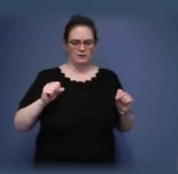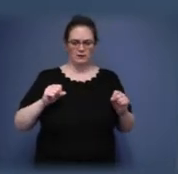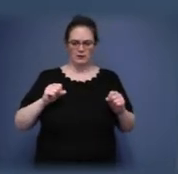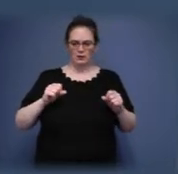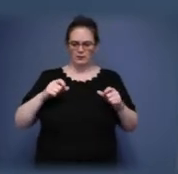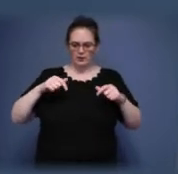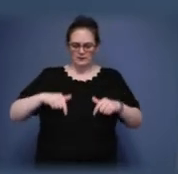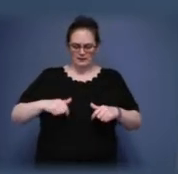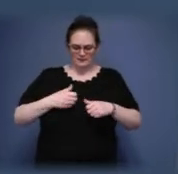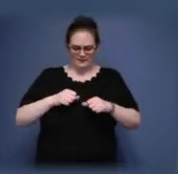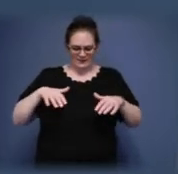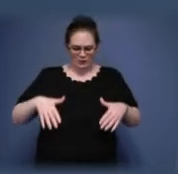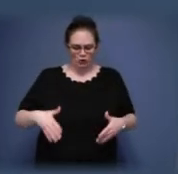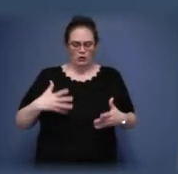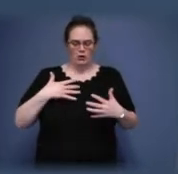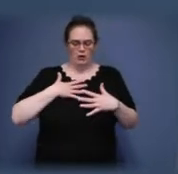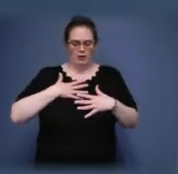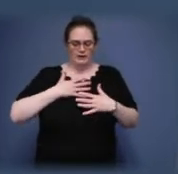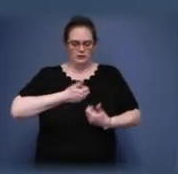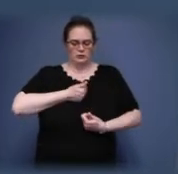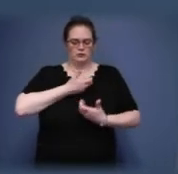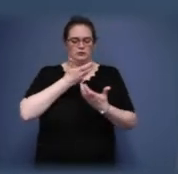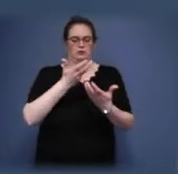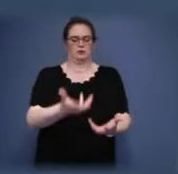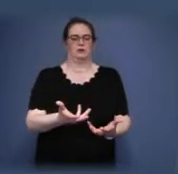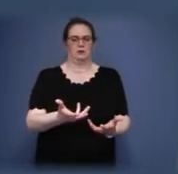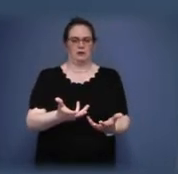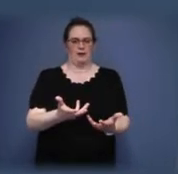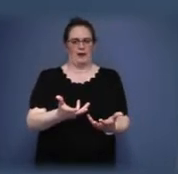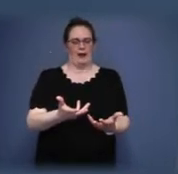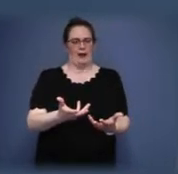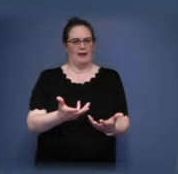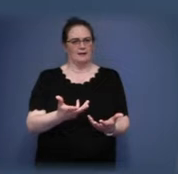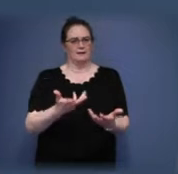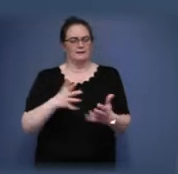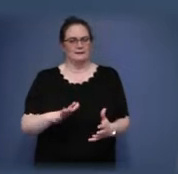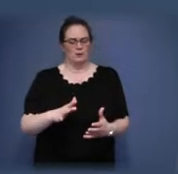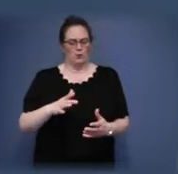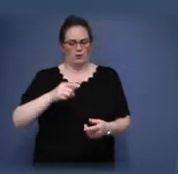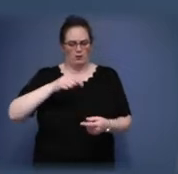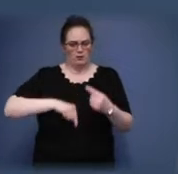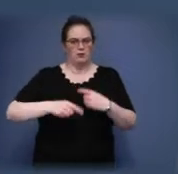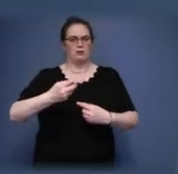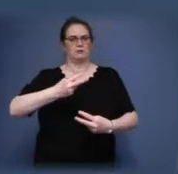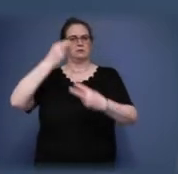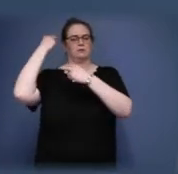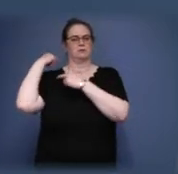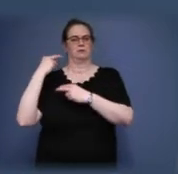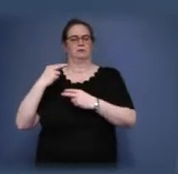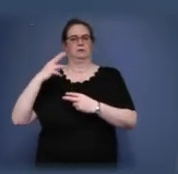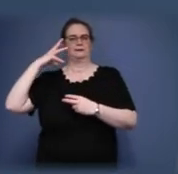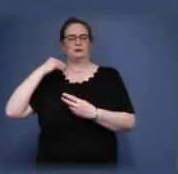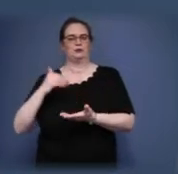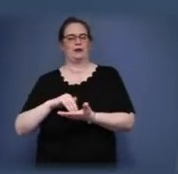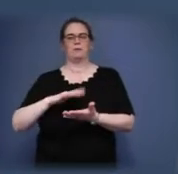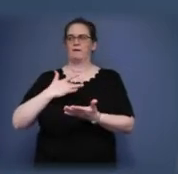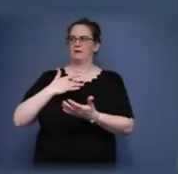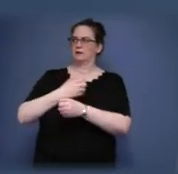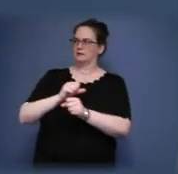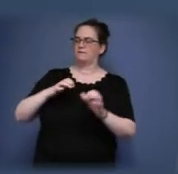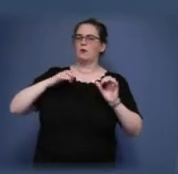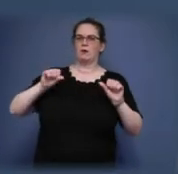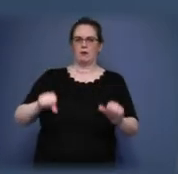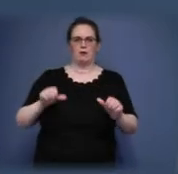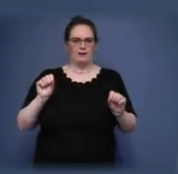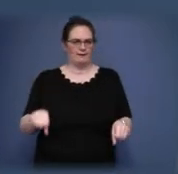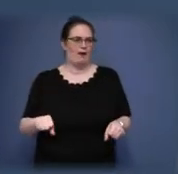scary to go to that sometimes we need to revisit in order to do healing. So that was an amazing thing that we found out about